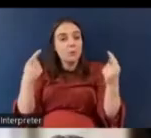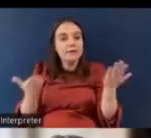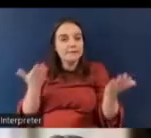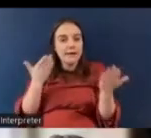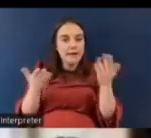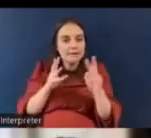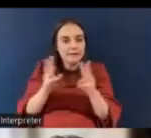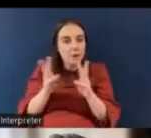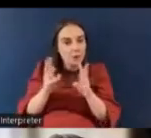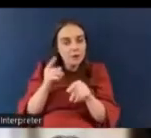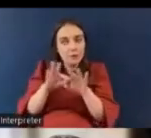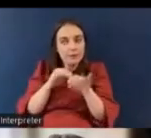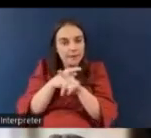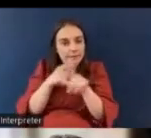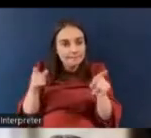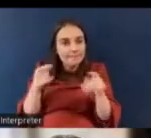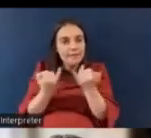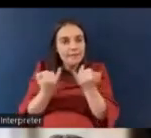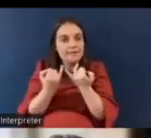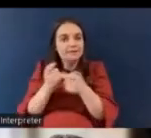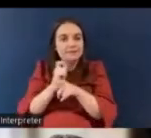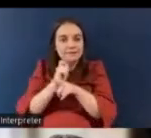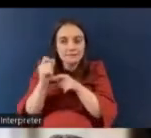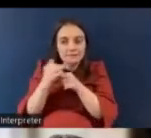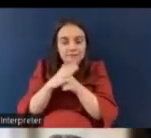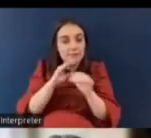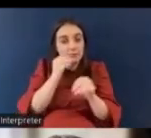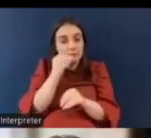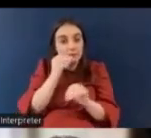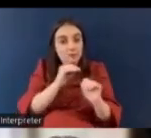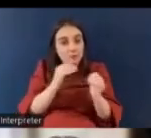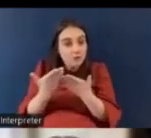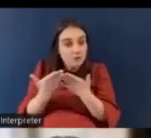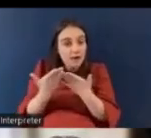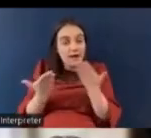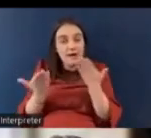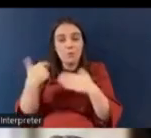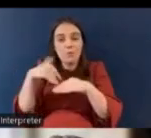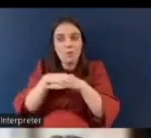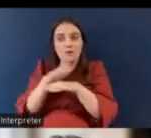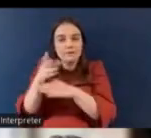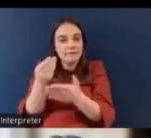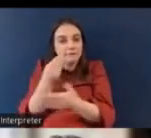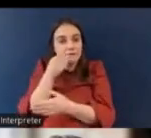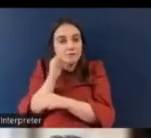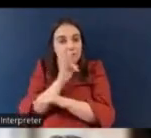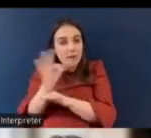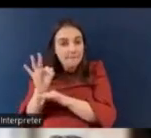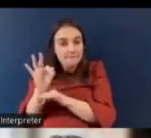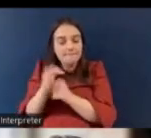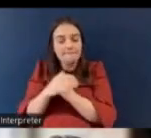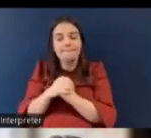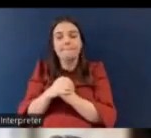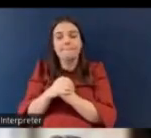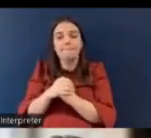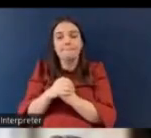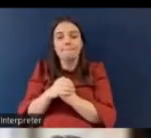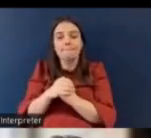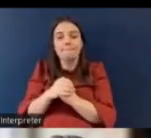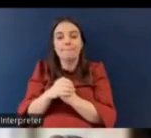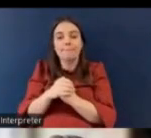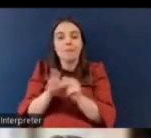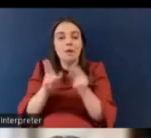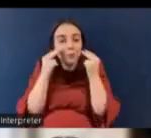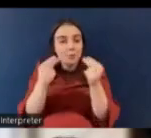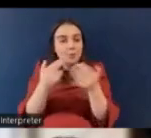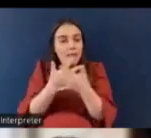mix in terms of the types of foods that they provide and where does that food come from? So there is a need